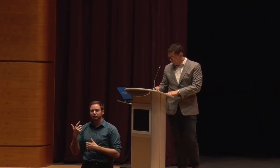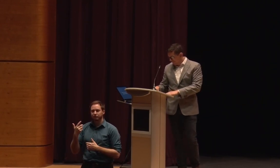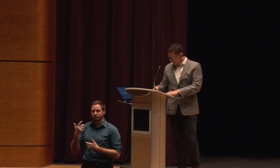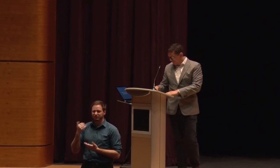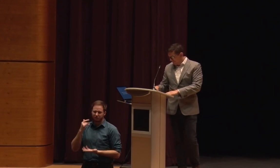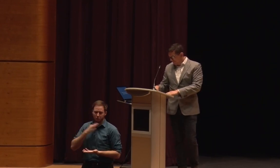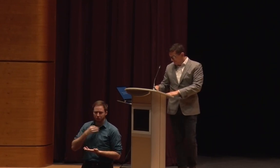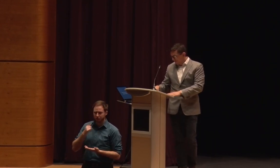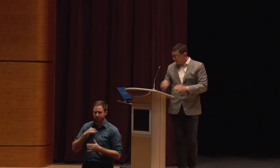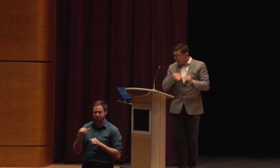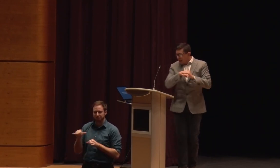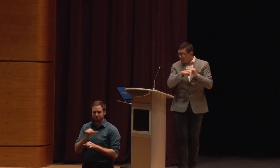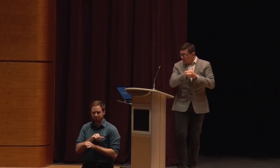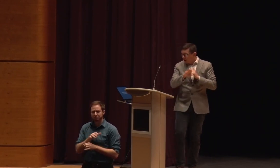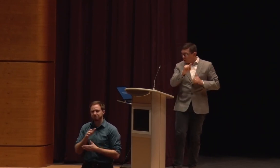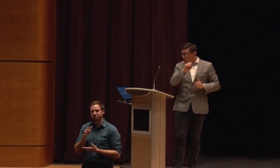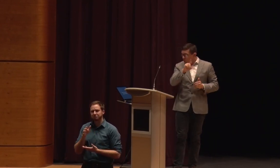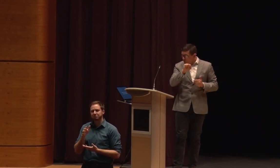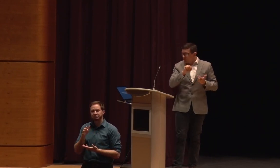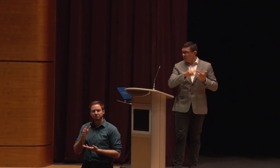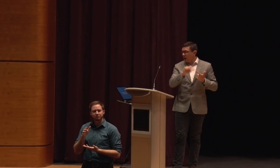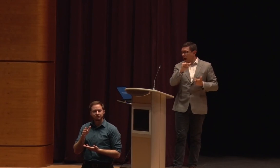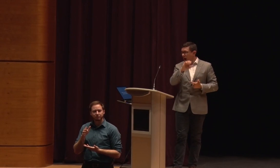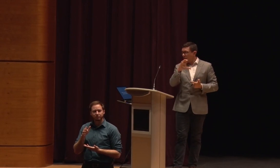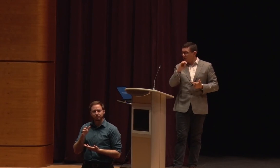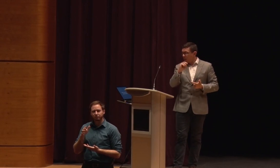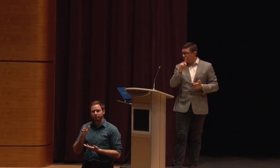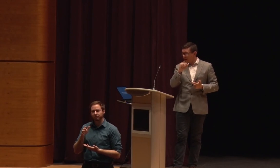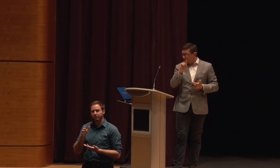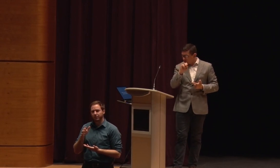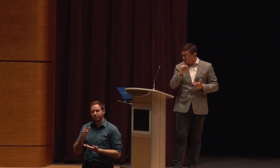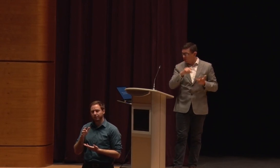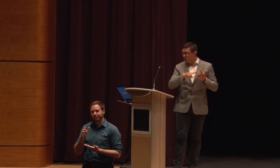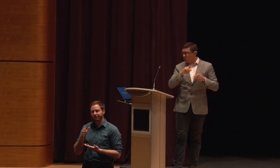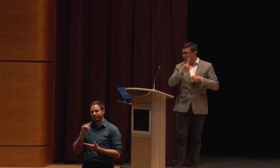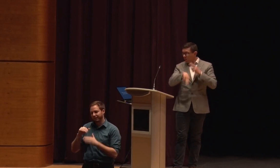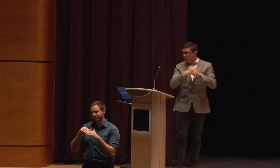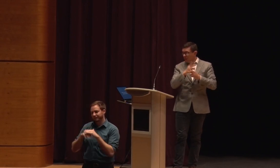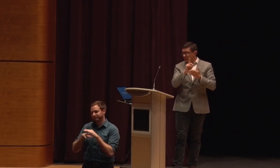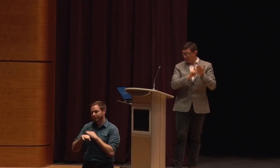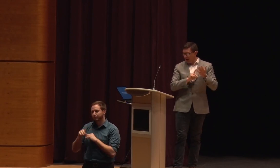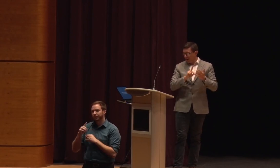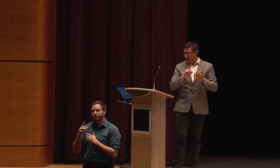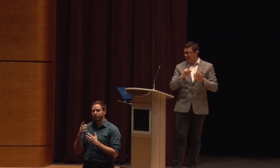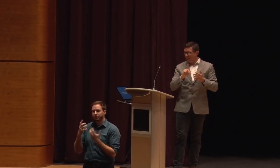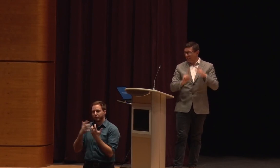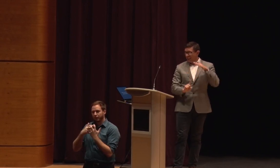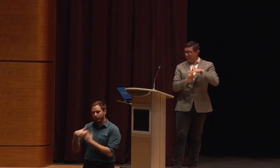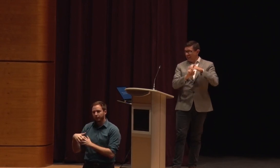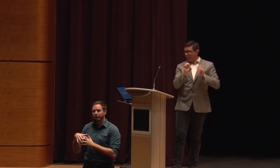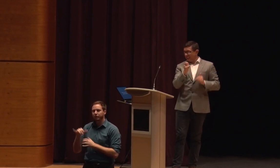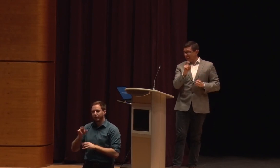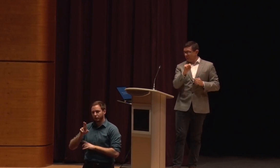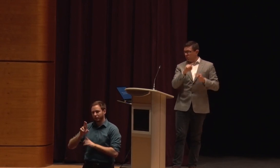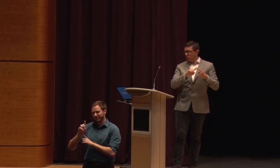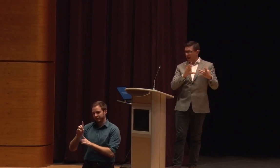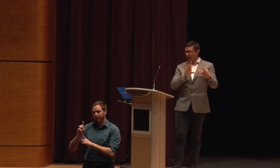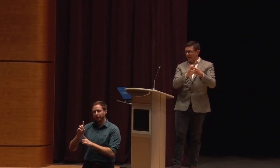case you were wondering, those are things to keep thought of. Accessibility, accommodation, universal